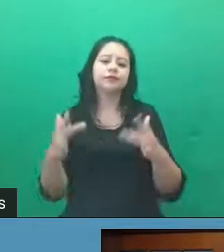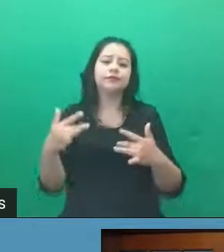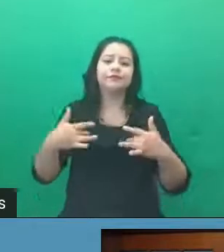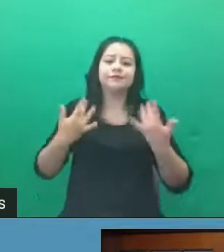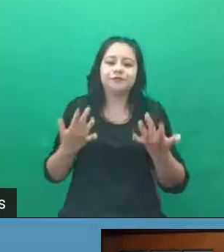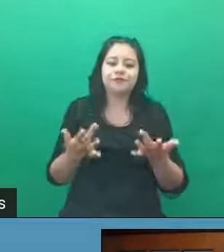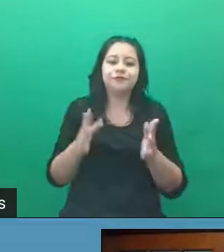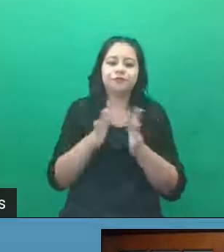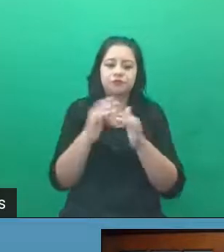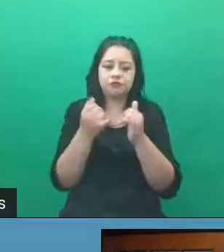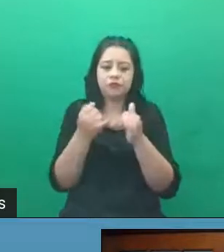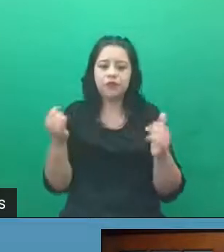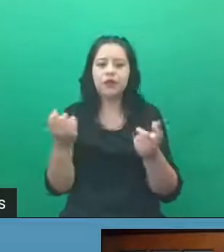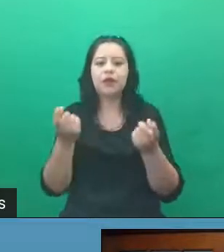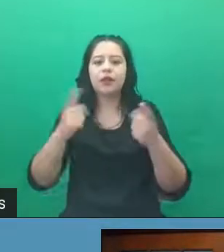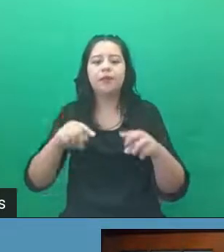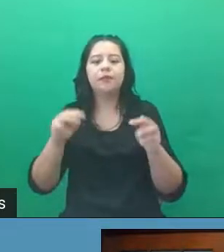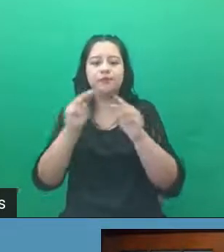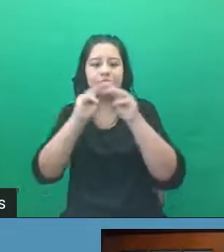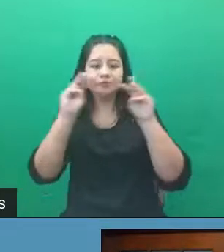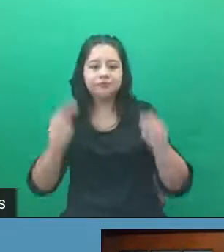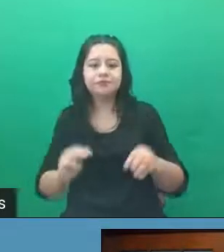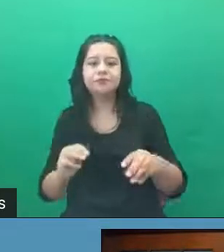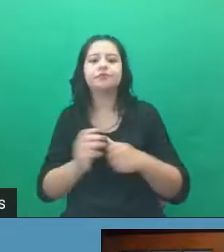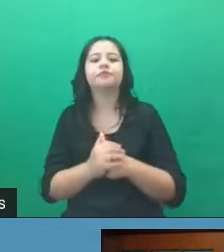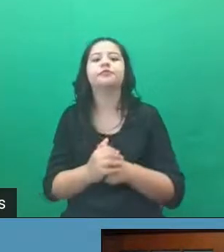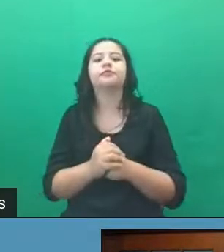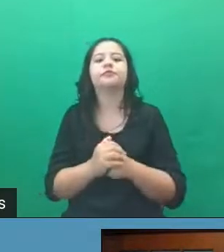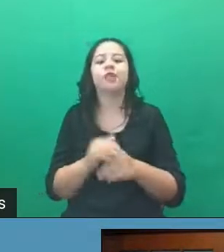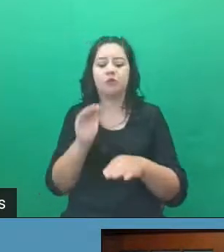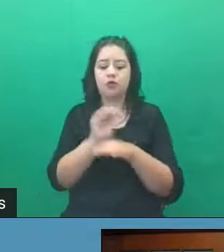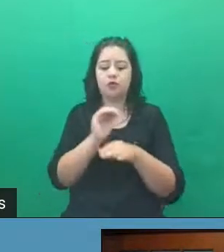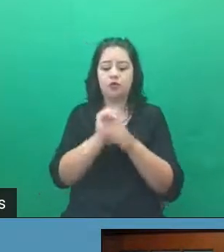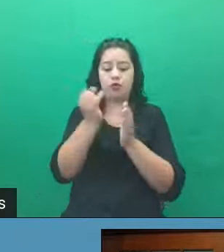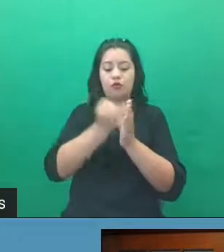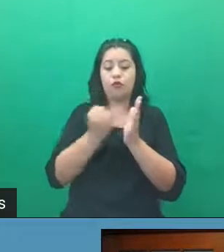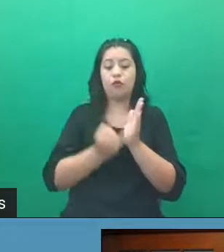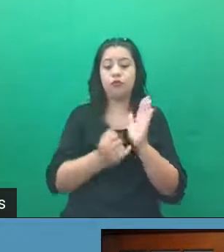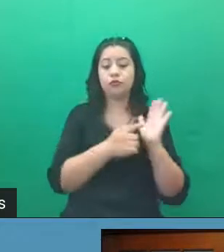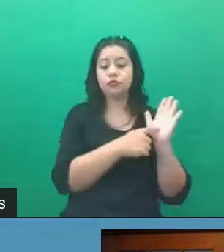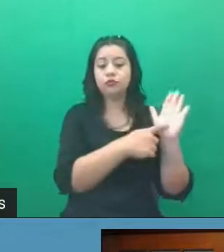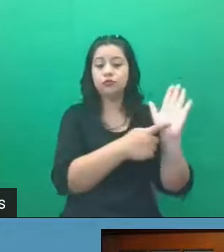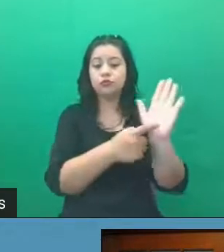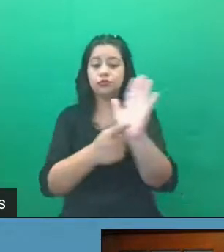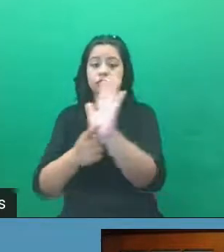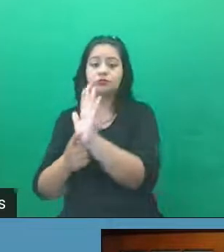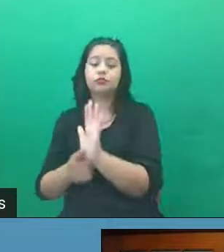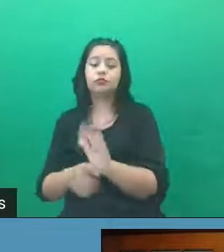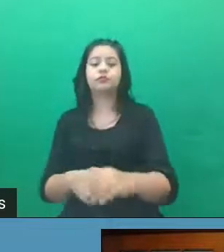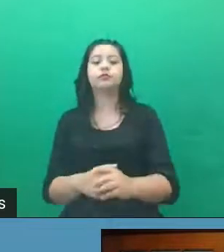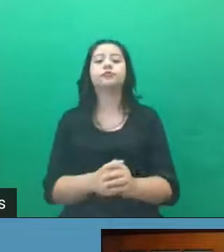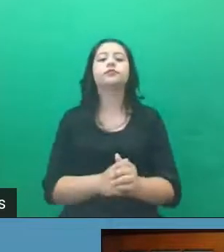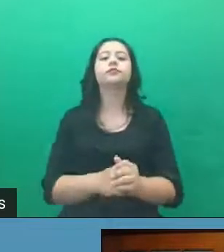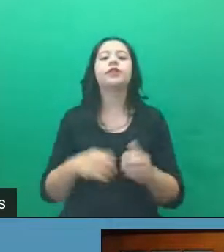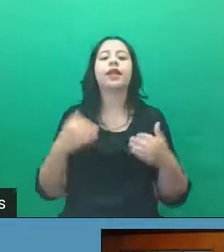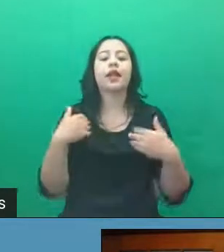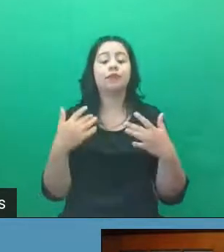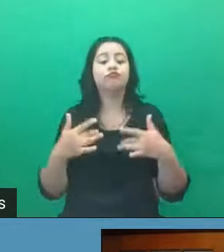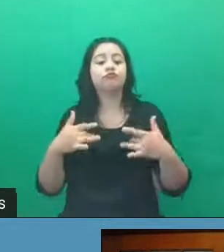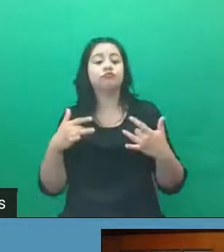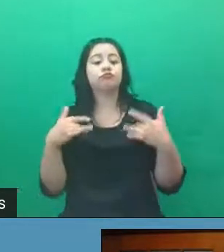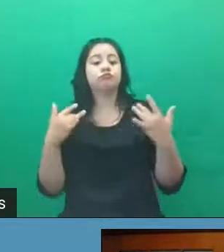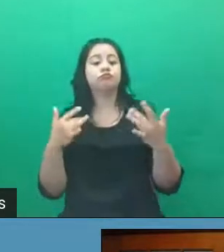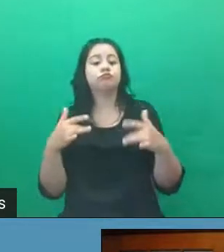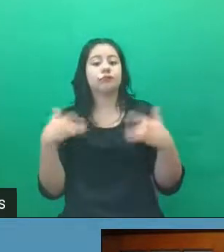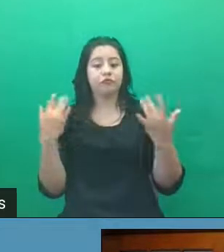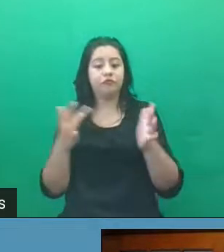event that happened at the Briscoe Western Art Museum. It was a Night of Artists exhibition gala that they had hybrid, and